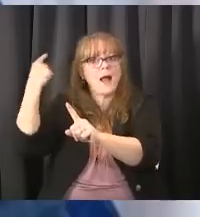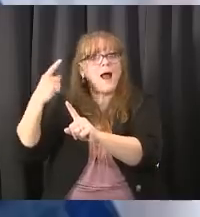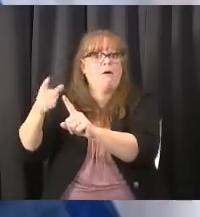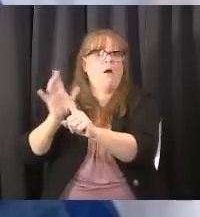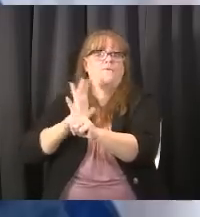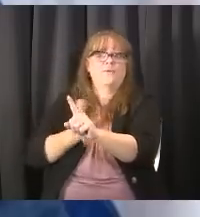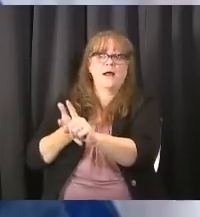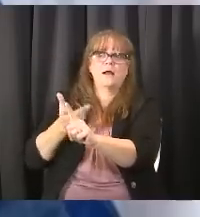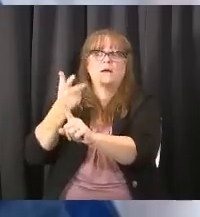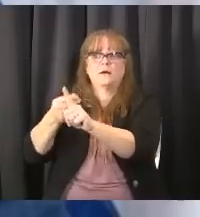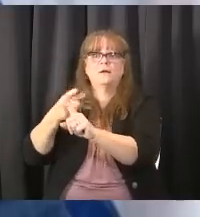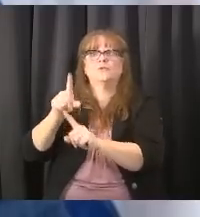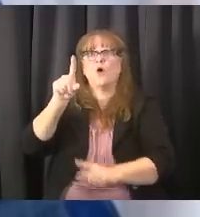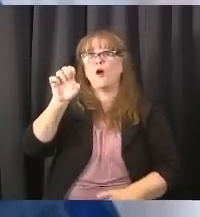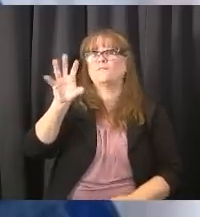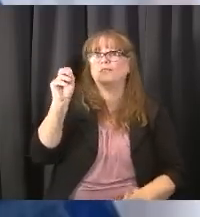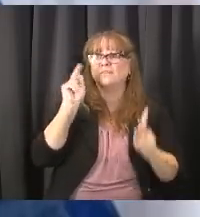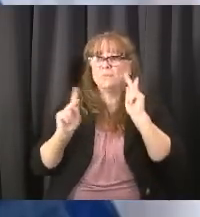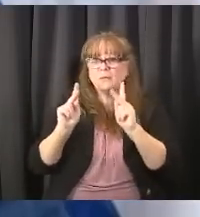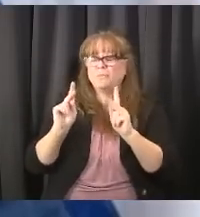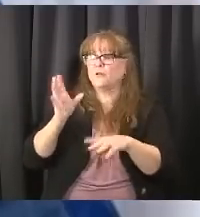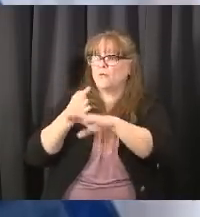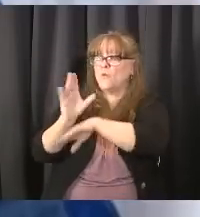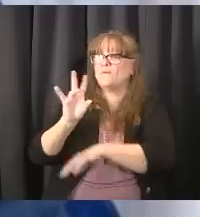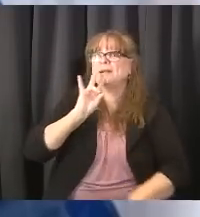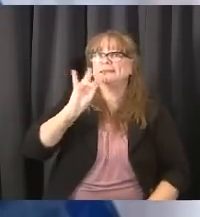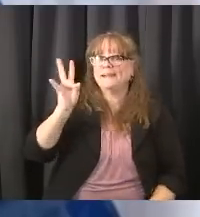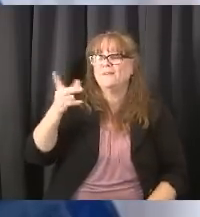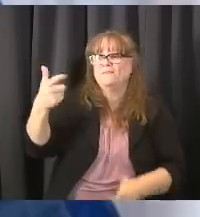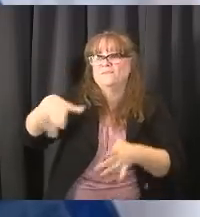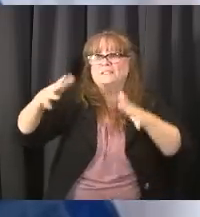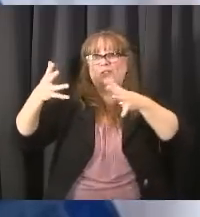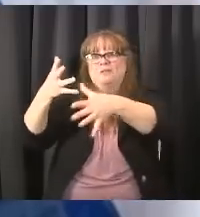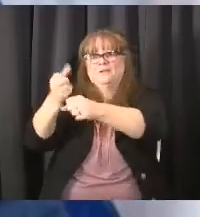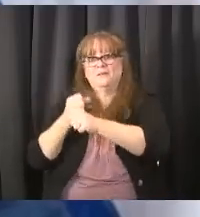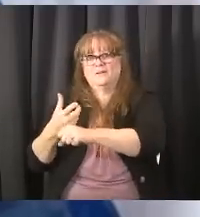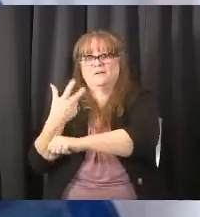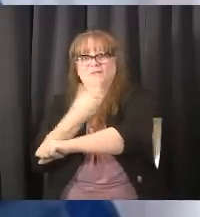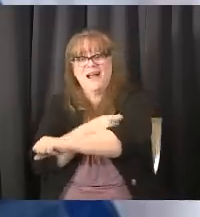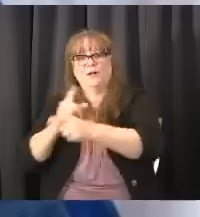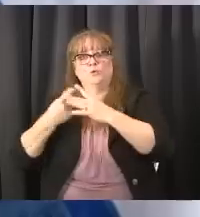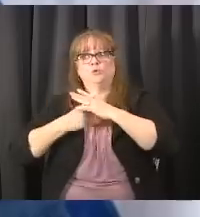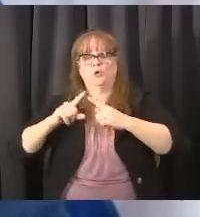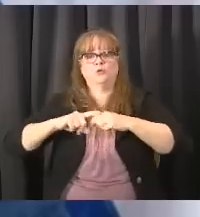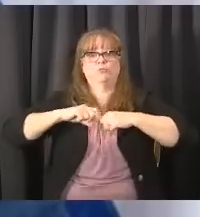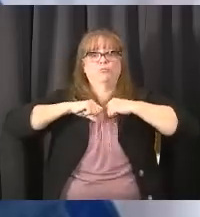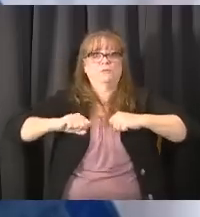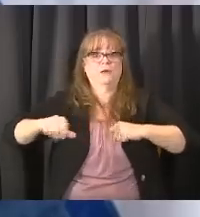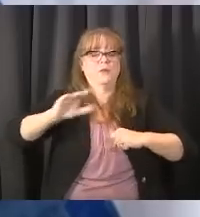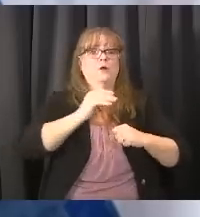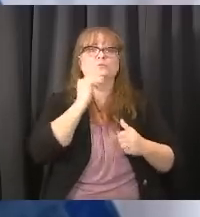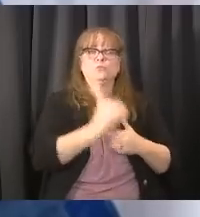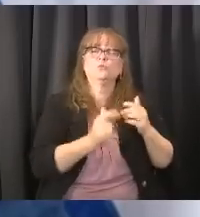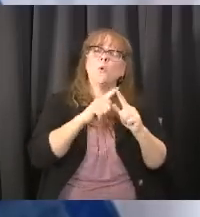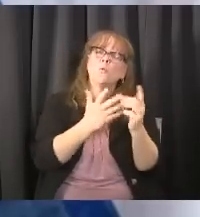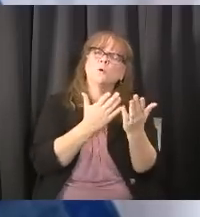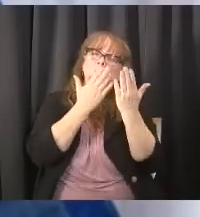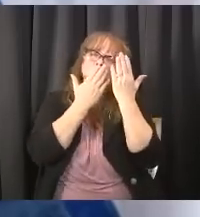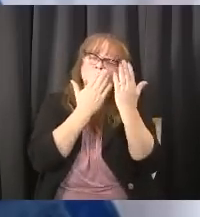their protection clock. And I want to thank Reverend Davis from Zion, the Ministerial Alliance, to helping to make this